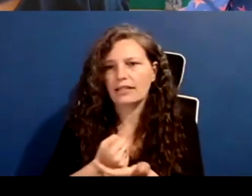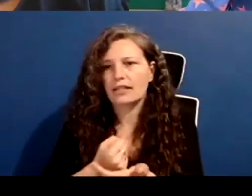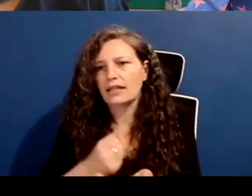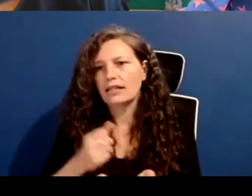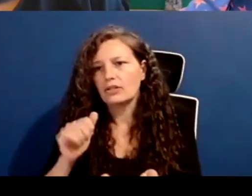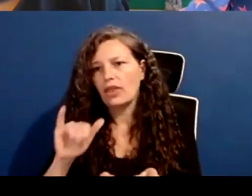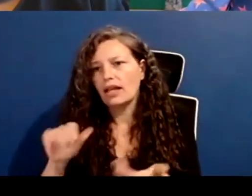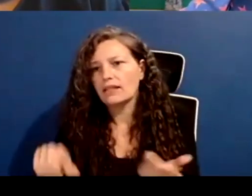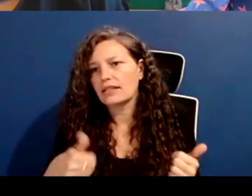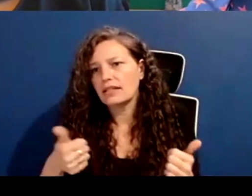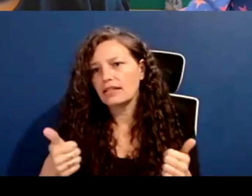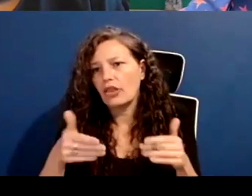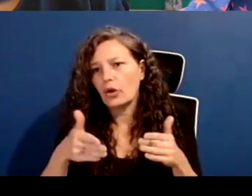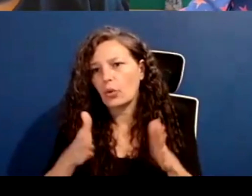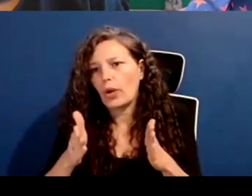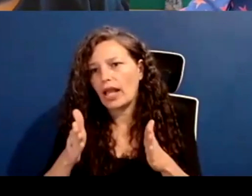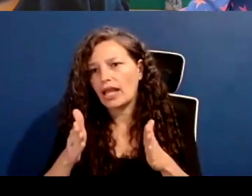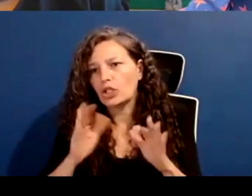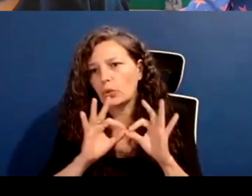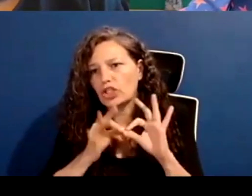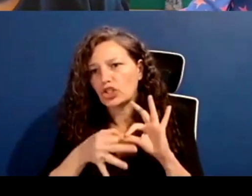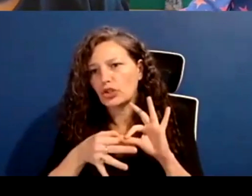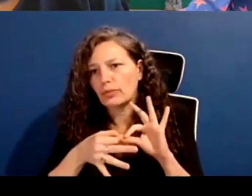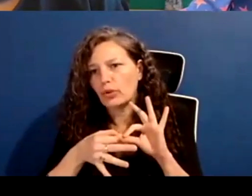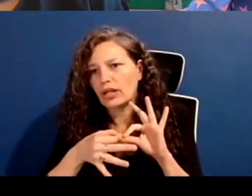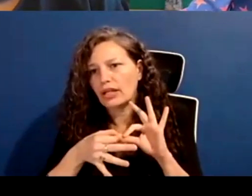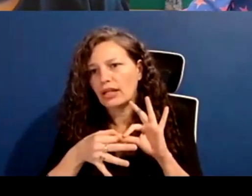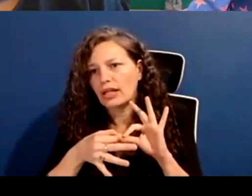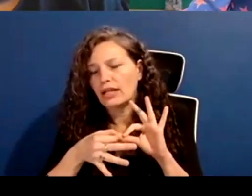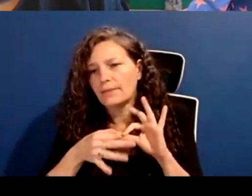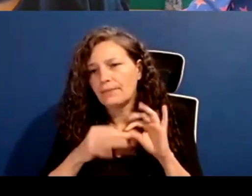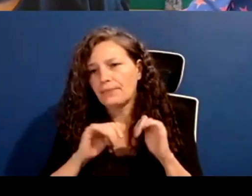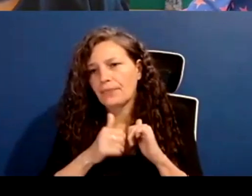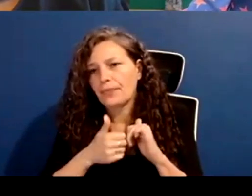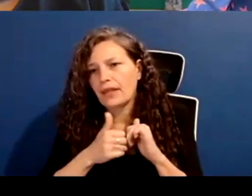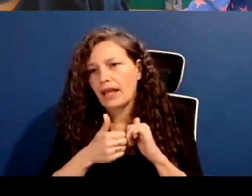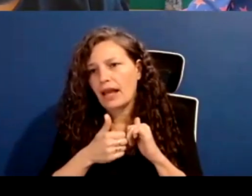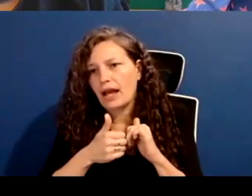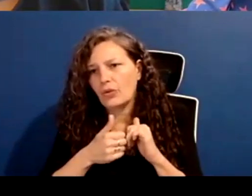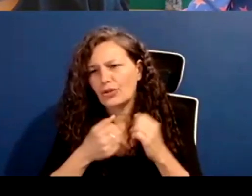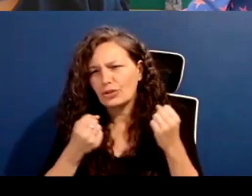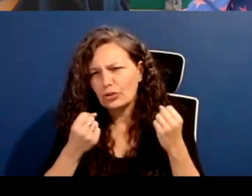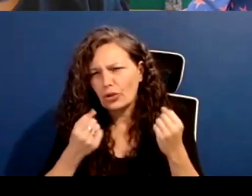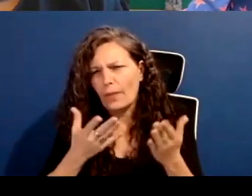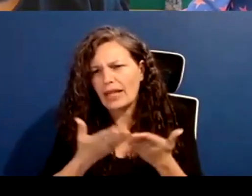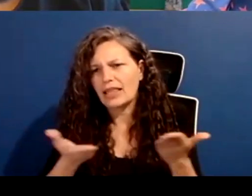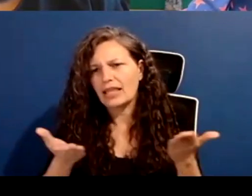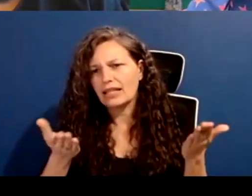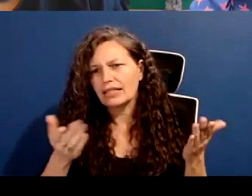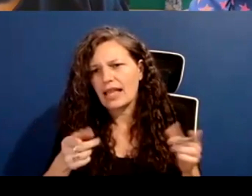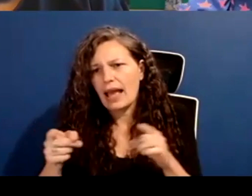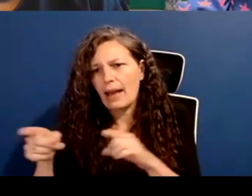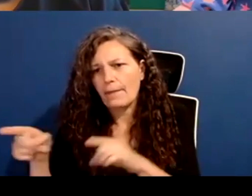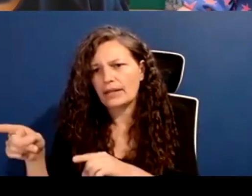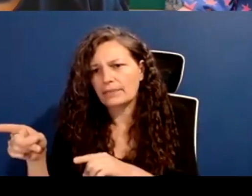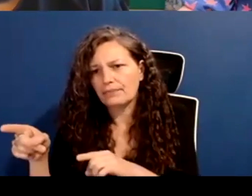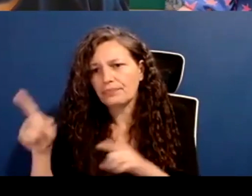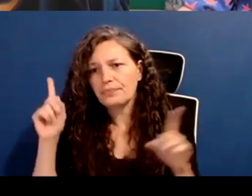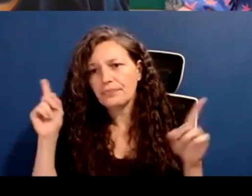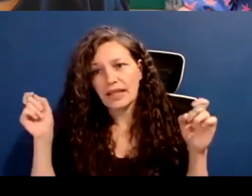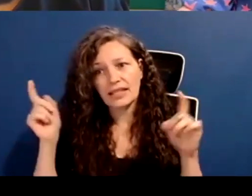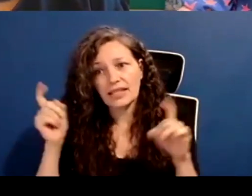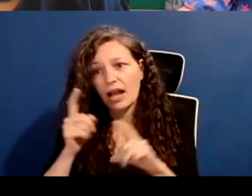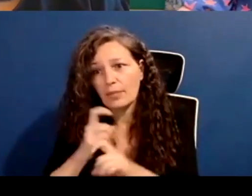to sort of interpret how there is a lot going on, and it's complicated oftentimes beneath the